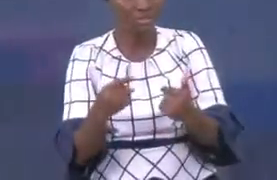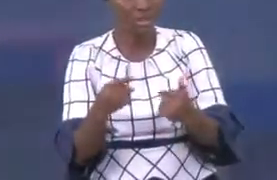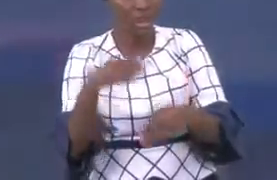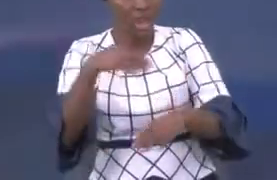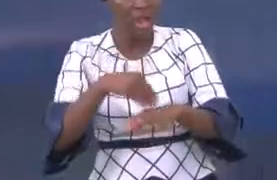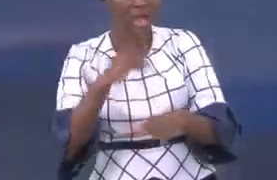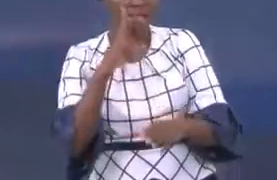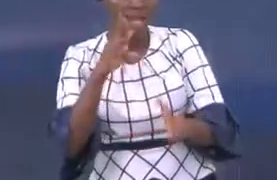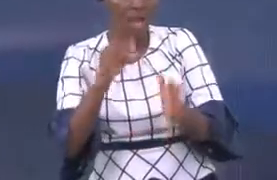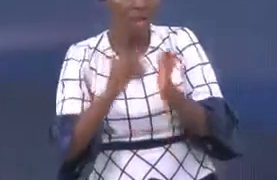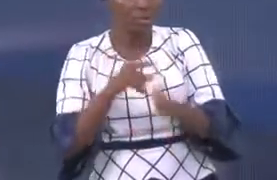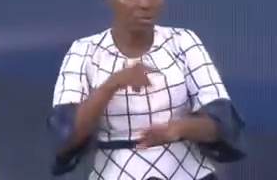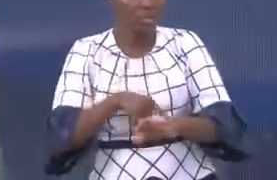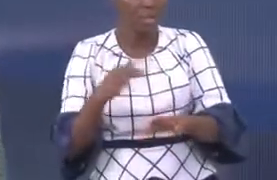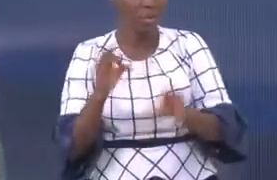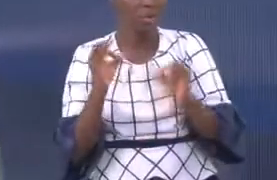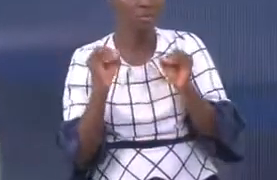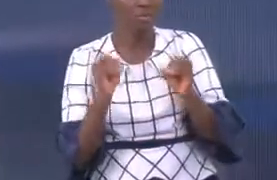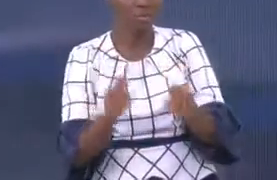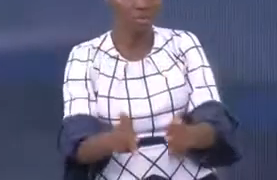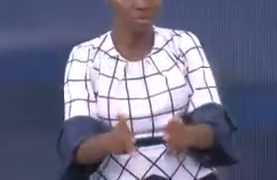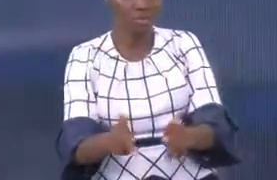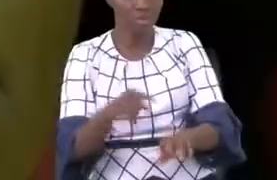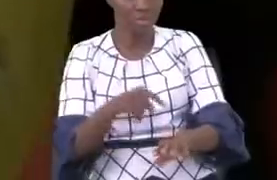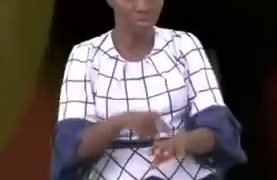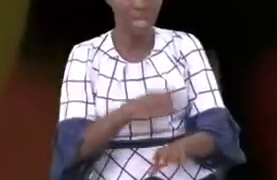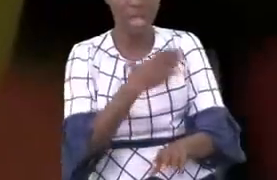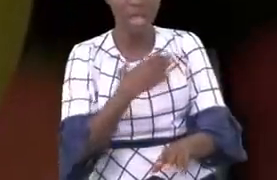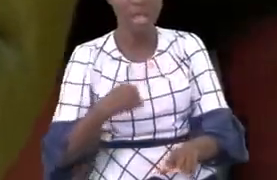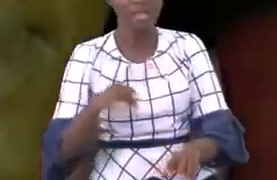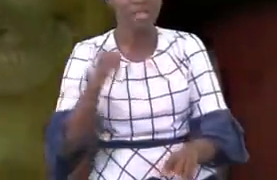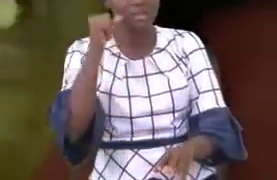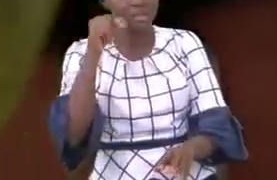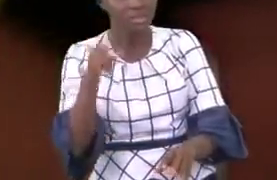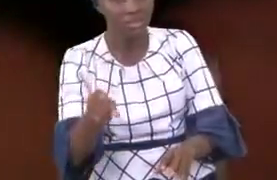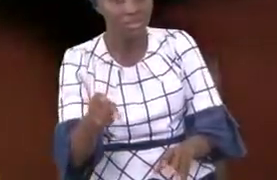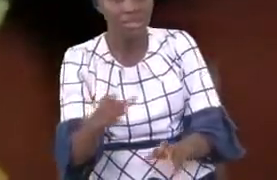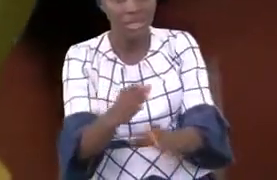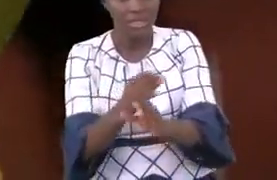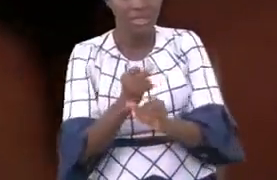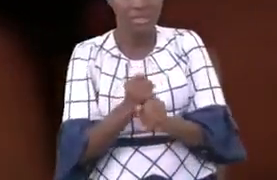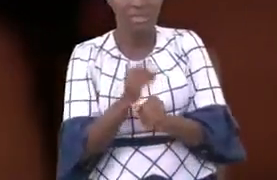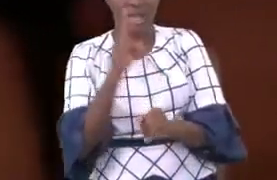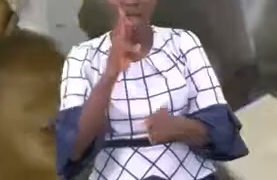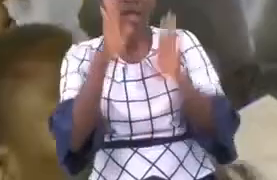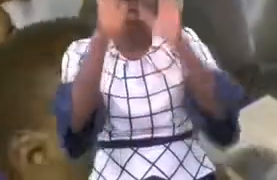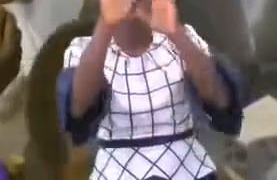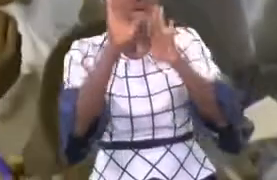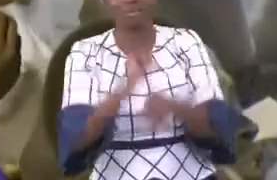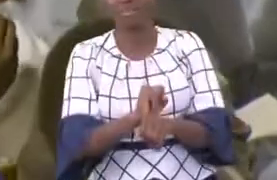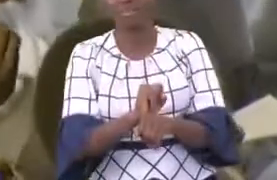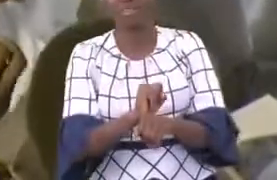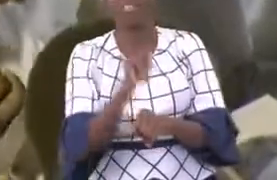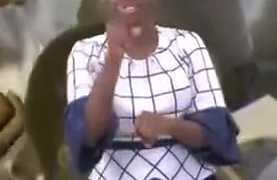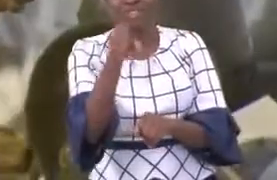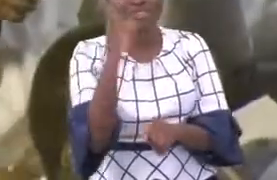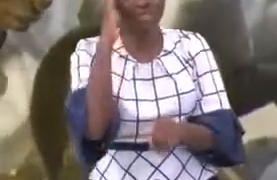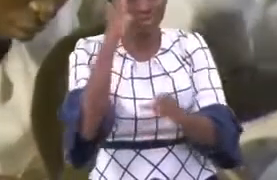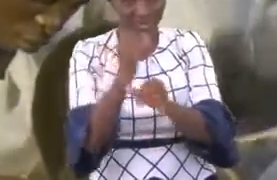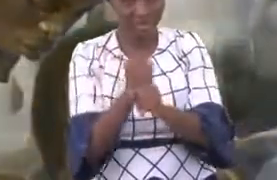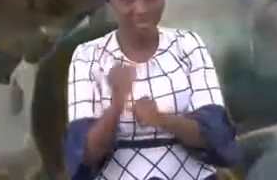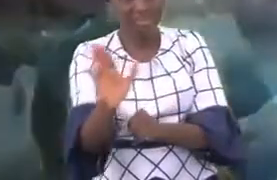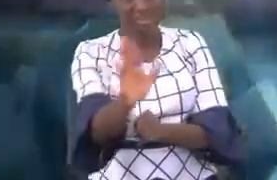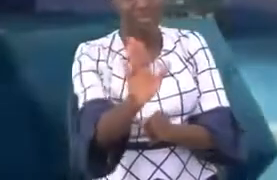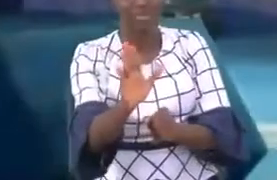she got a miracle, like you are going to get your miracle tonight. I could tell you the story, but no,